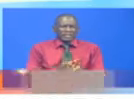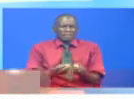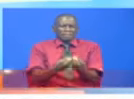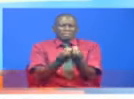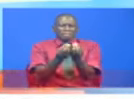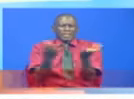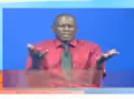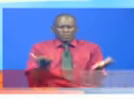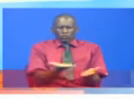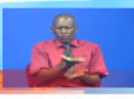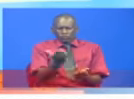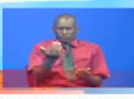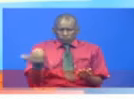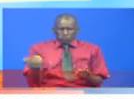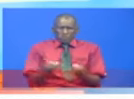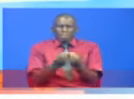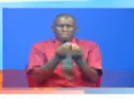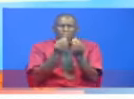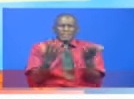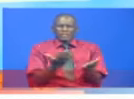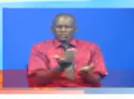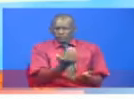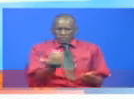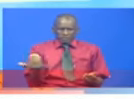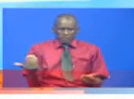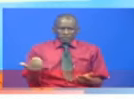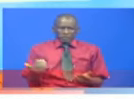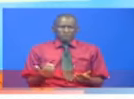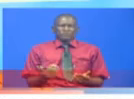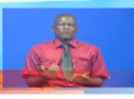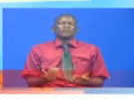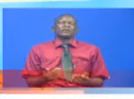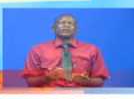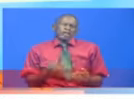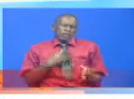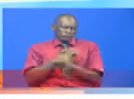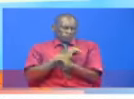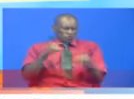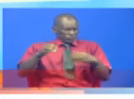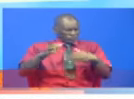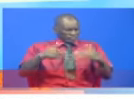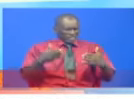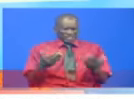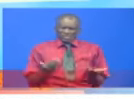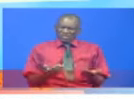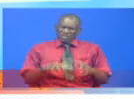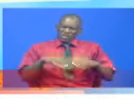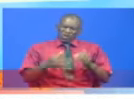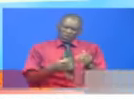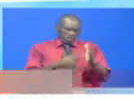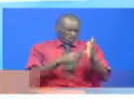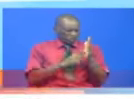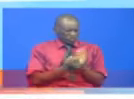proportion of children are asymptomatic or display a very mild disease.